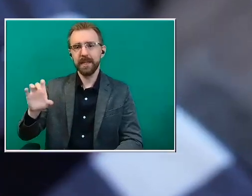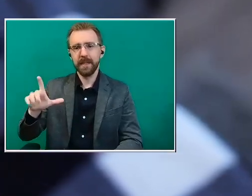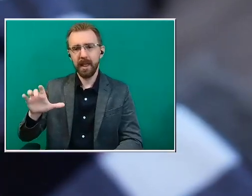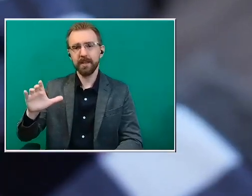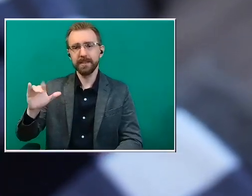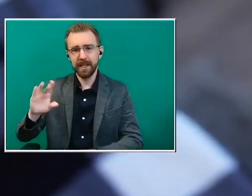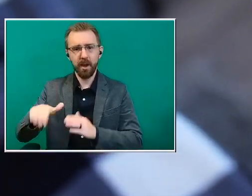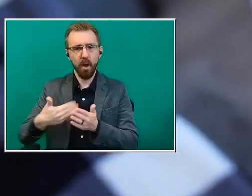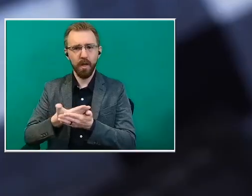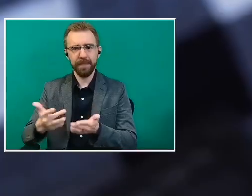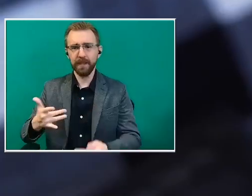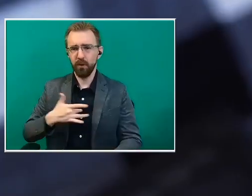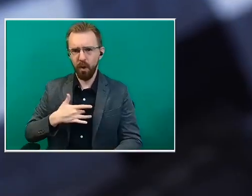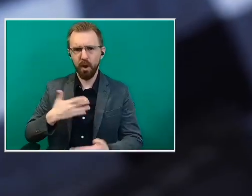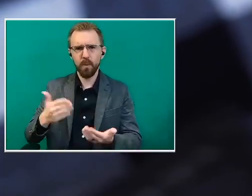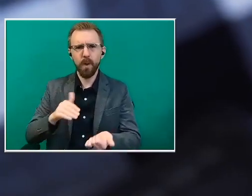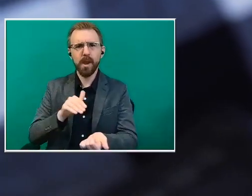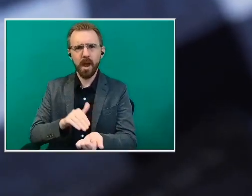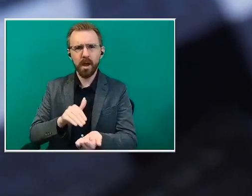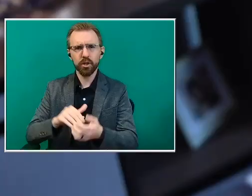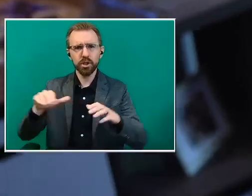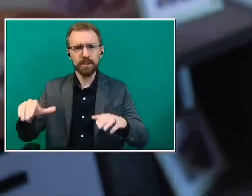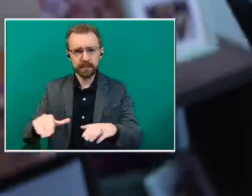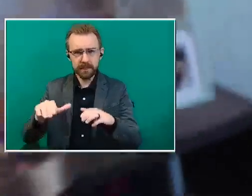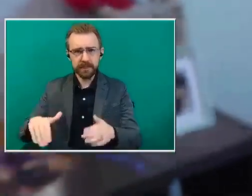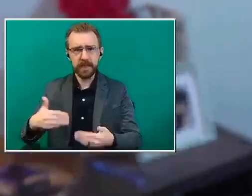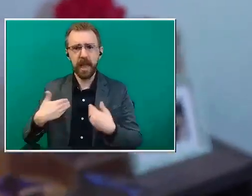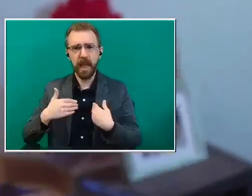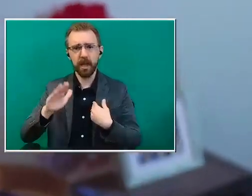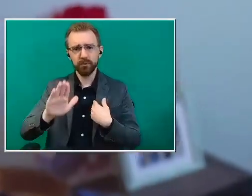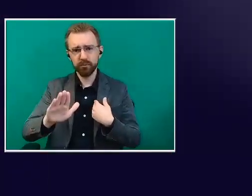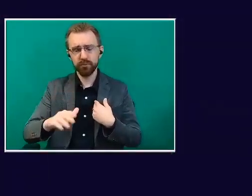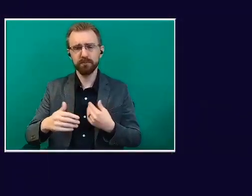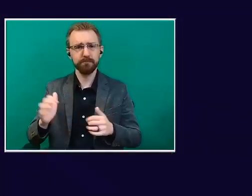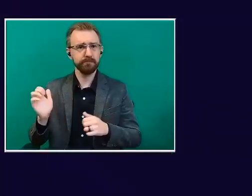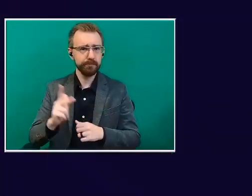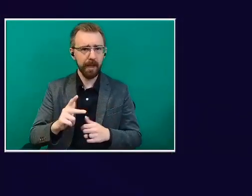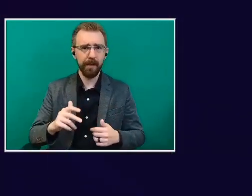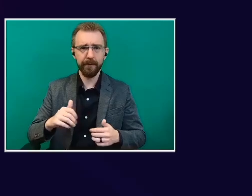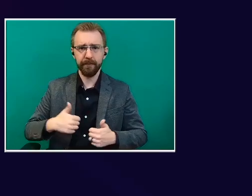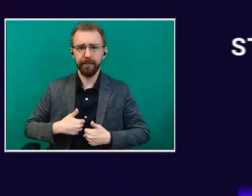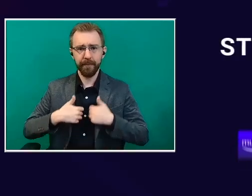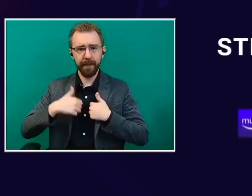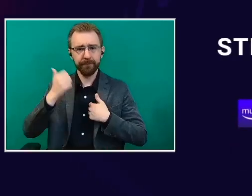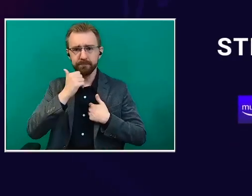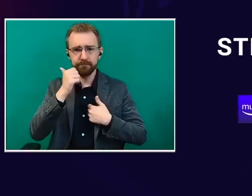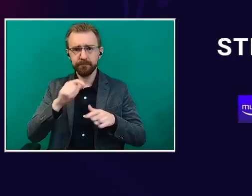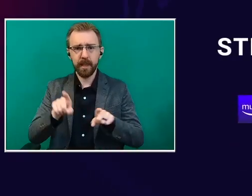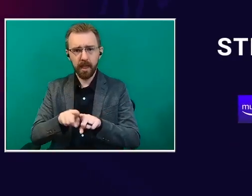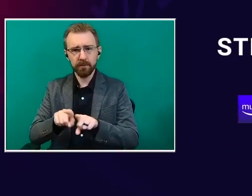what doctors did that has her back to living her life and being a mom.